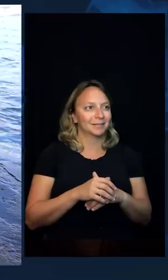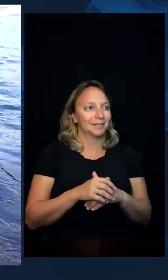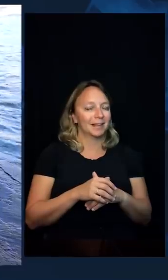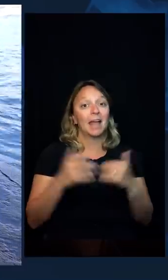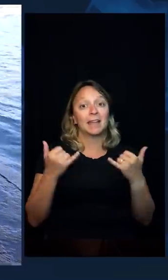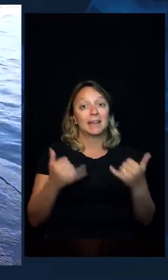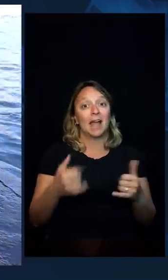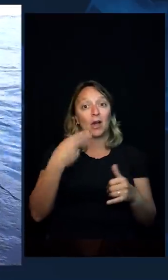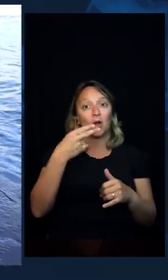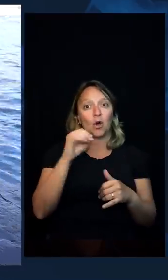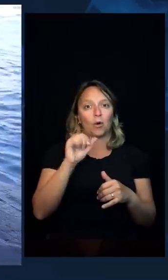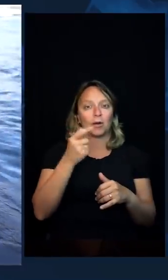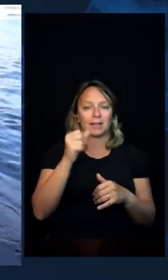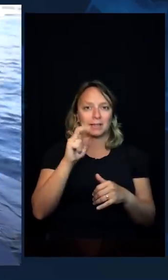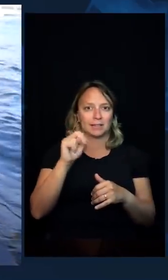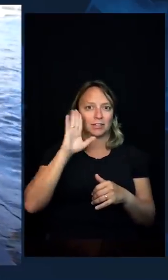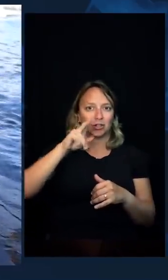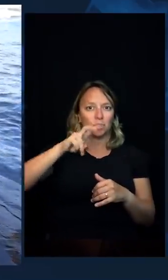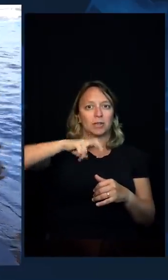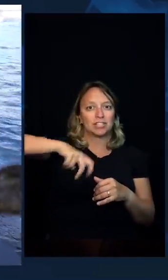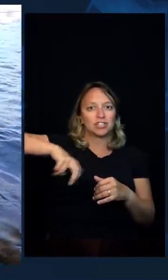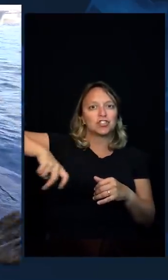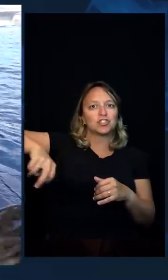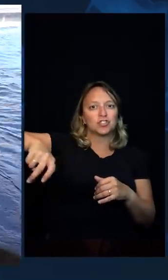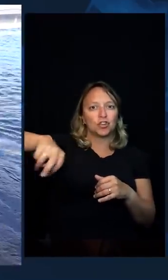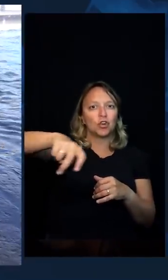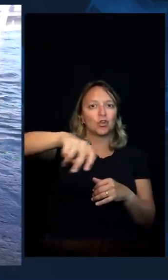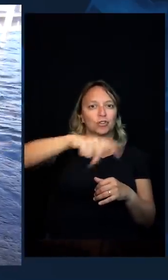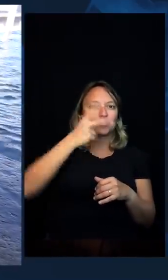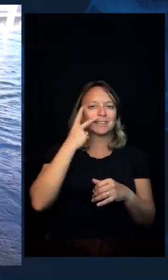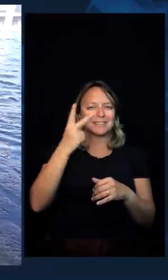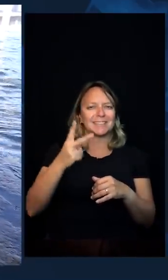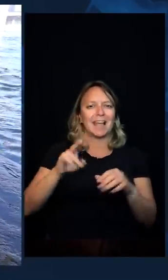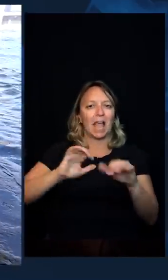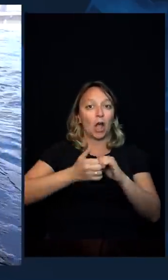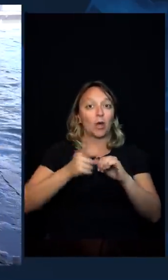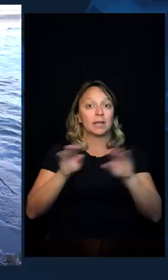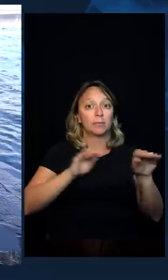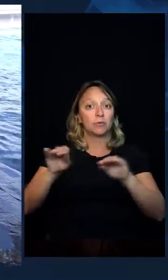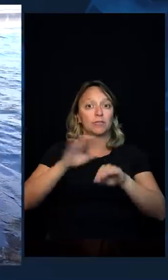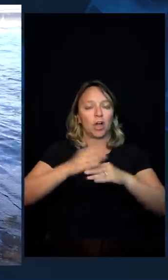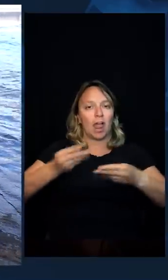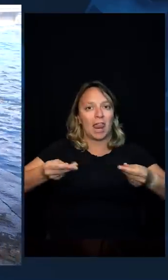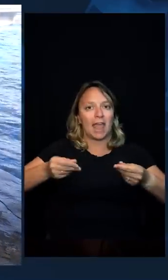And now Hogan's gonna do a circle on land so you can see how he moves on land as well.